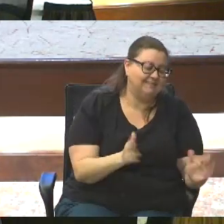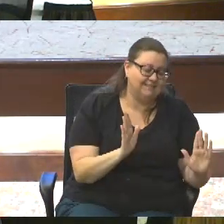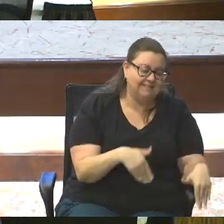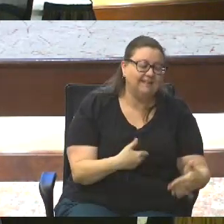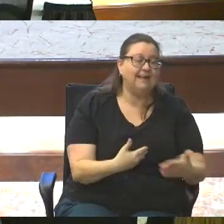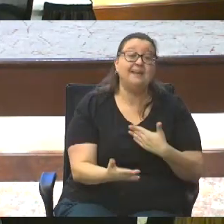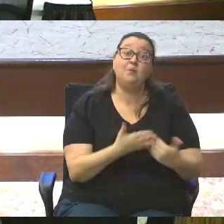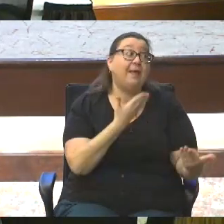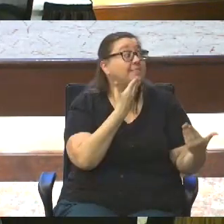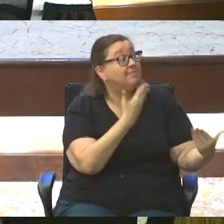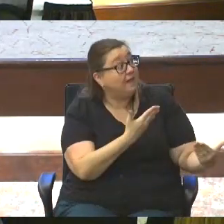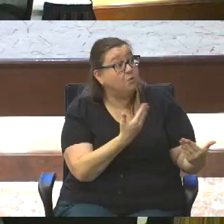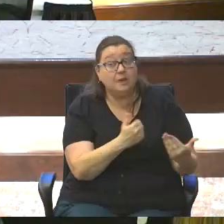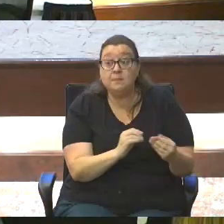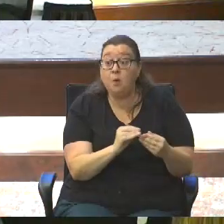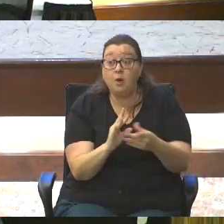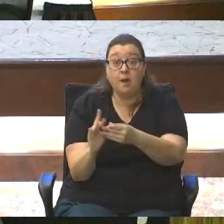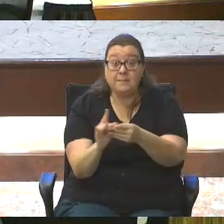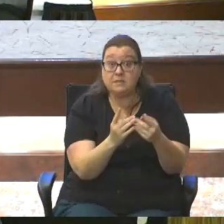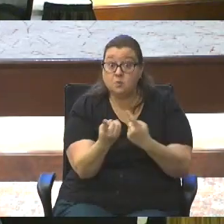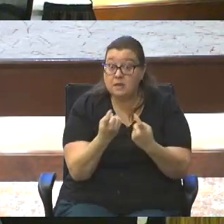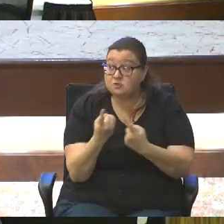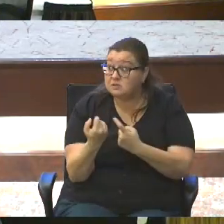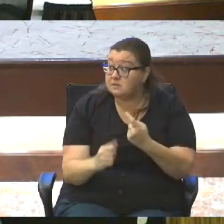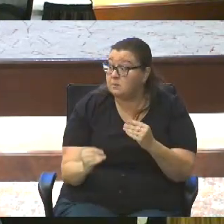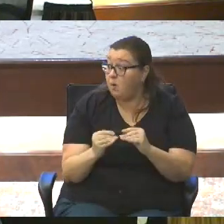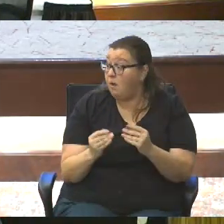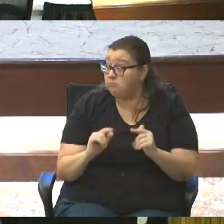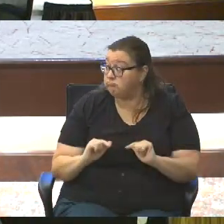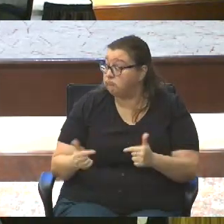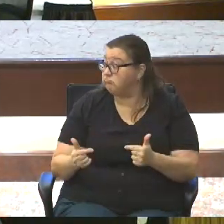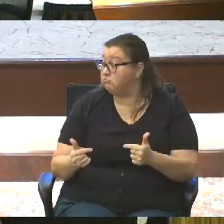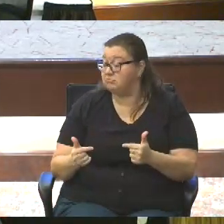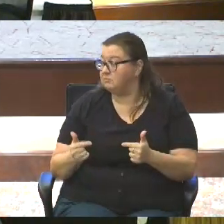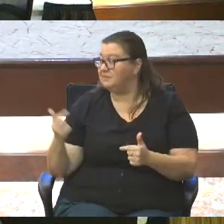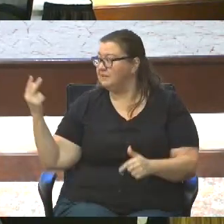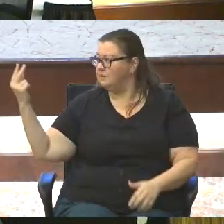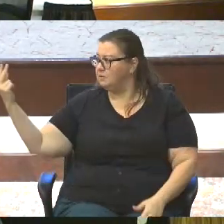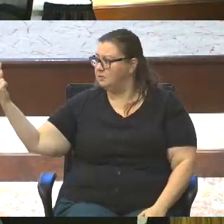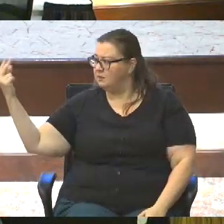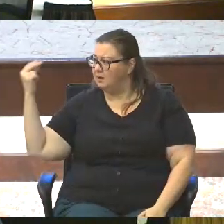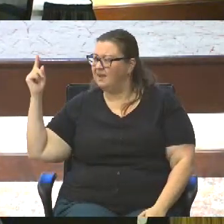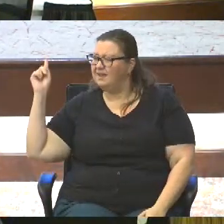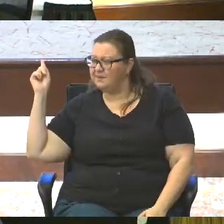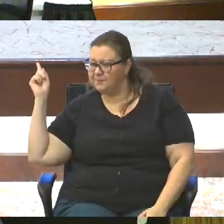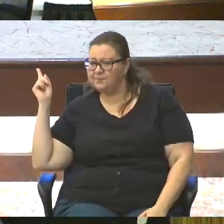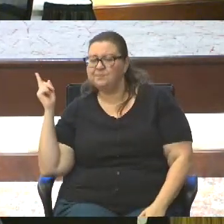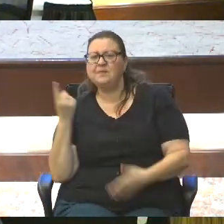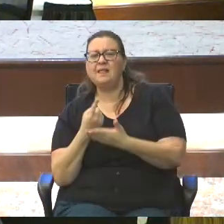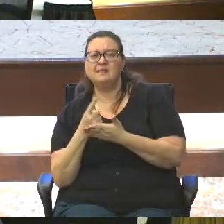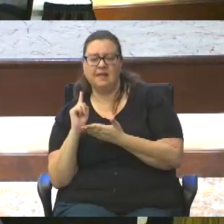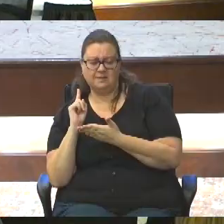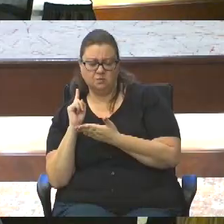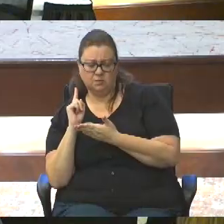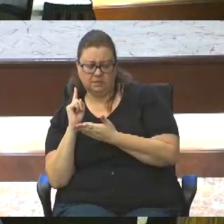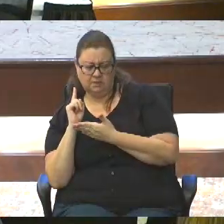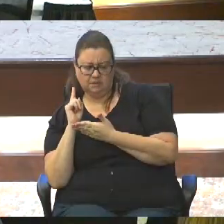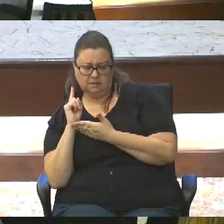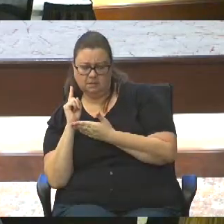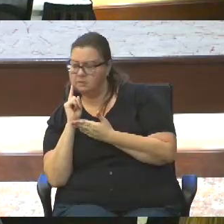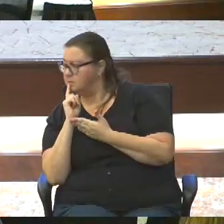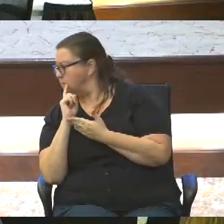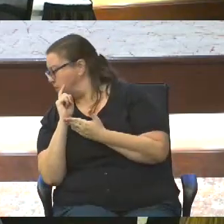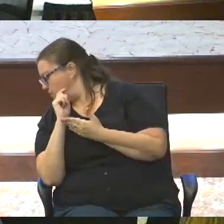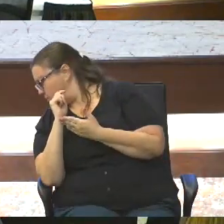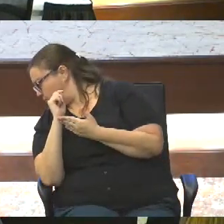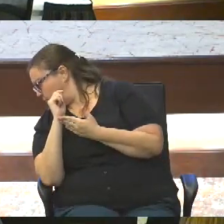you for that. Any other questions or comments for Bradley on the work session items? No, but, this past week I was at the National League of Cities,